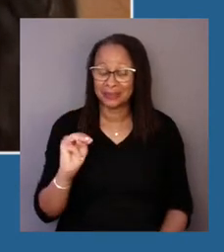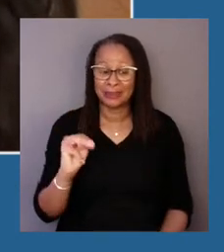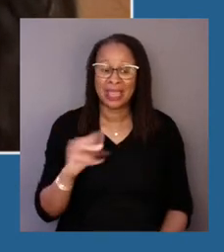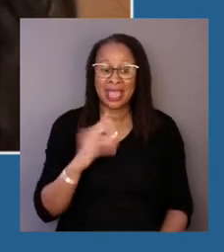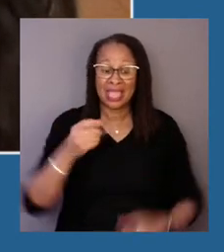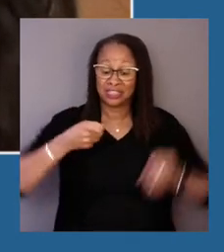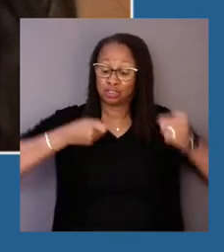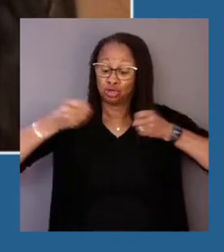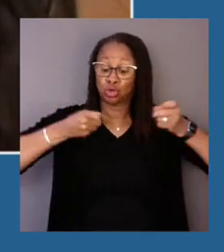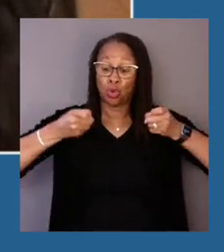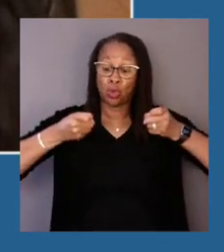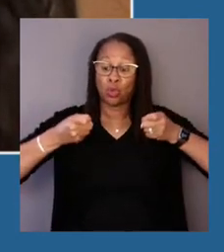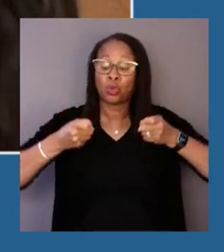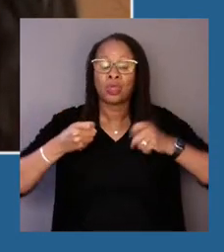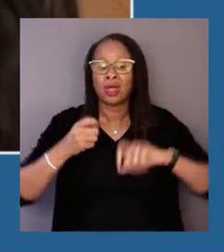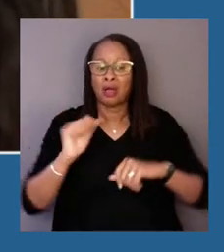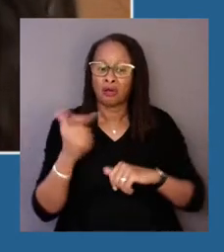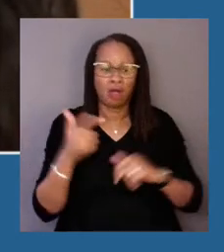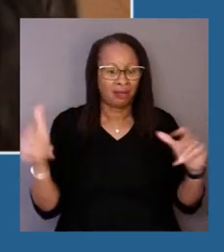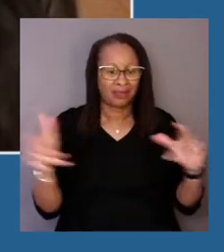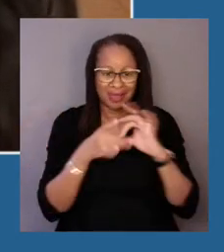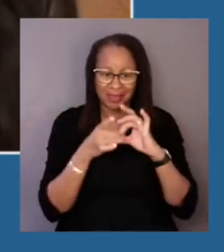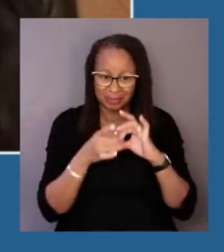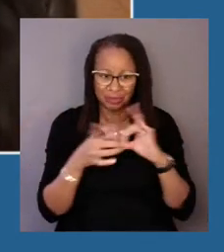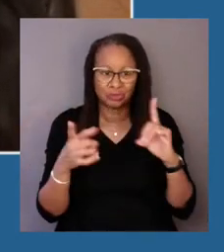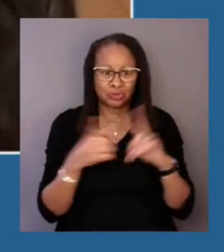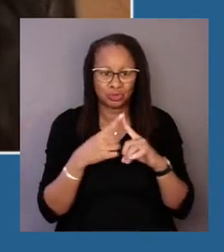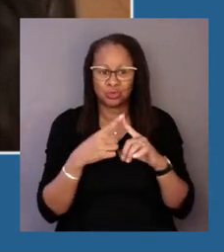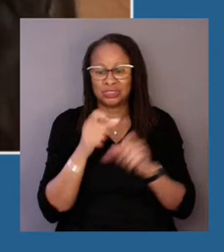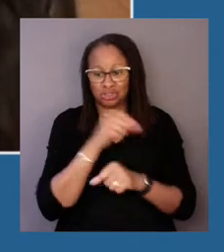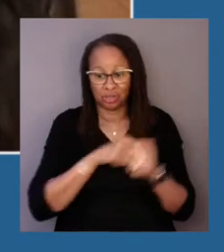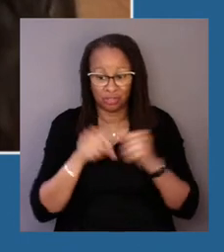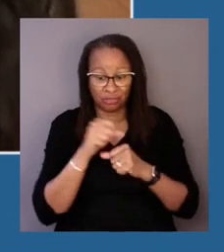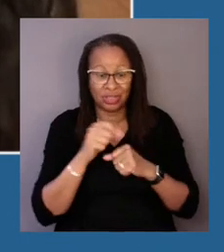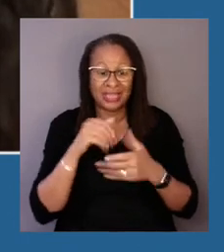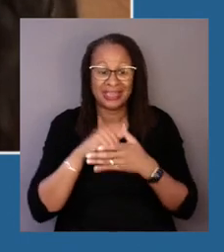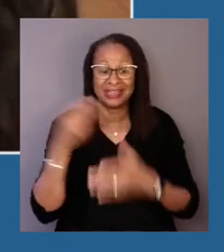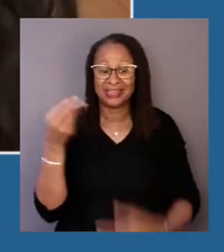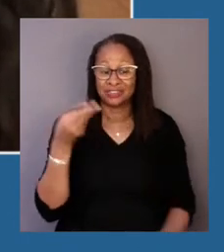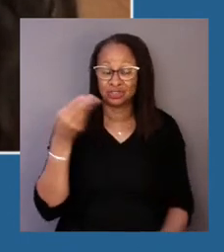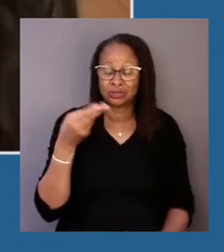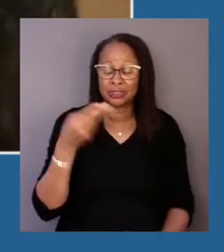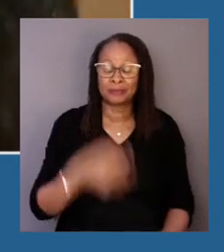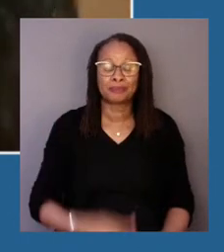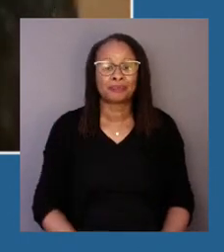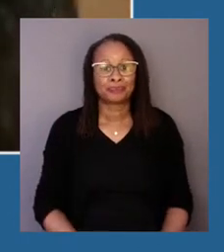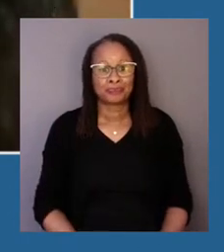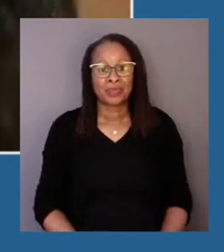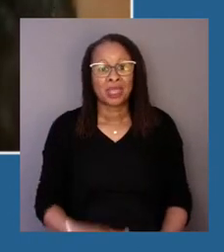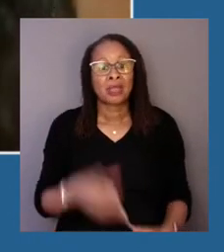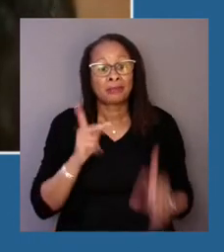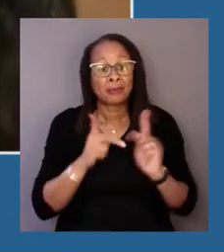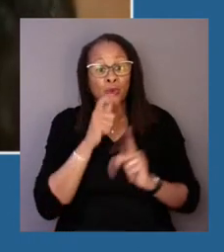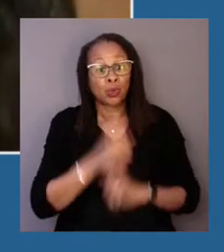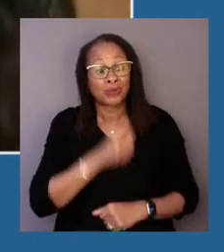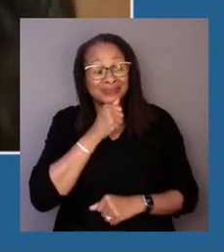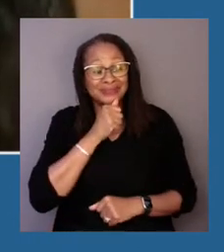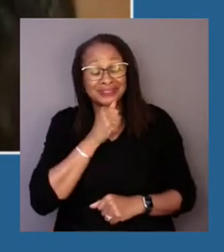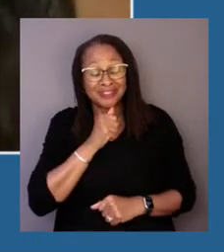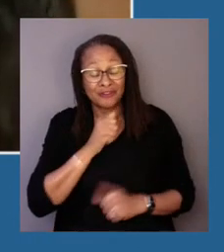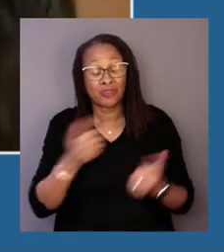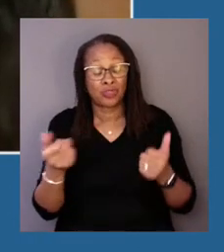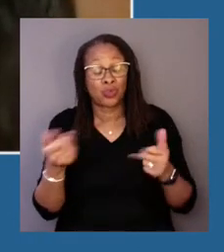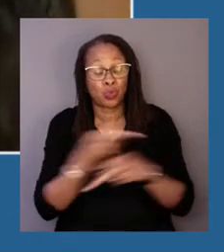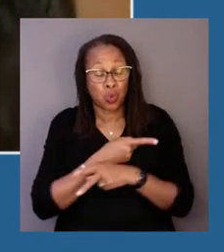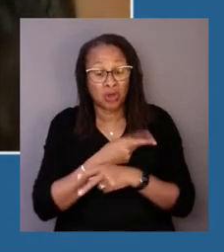fuel industry are all tied up with each other in history. And those who suffer the worst consequences